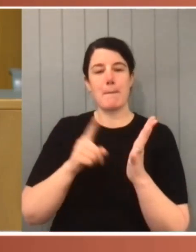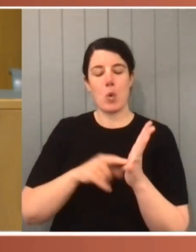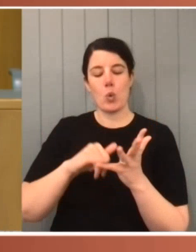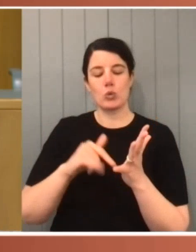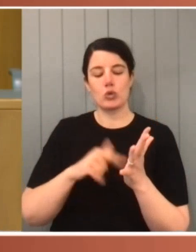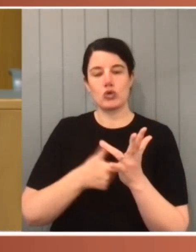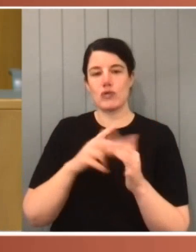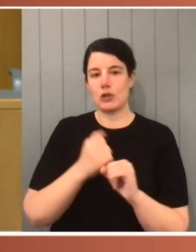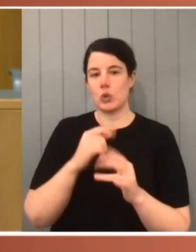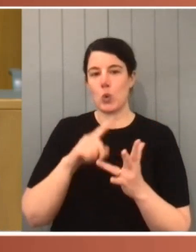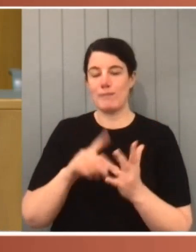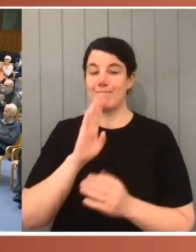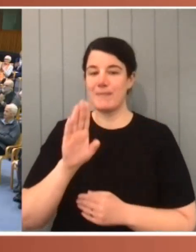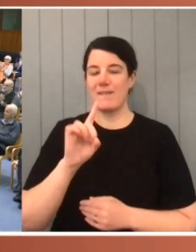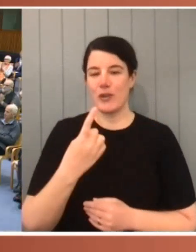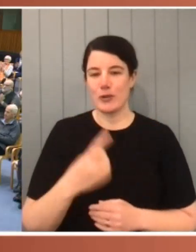first?